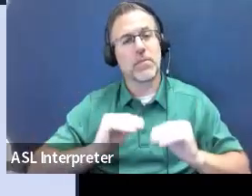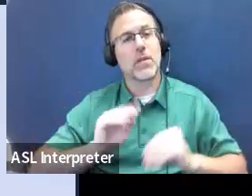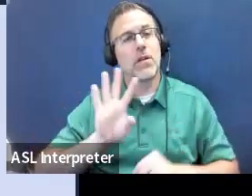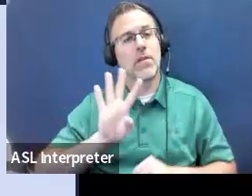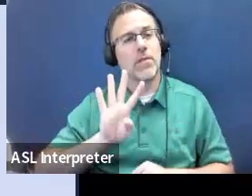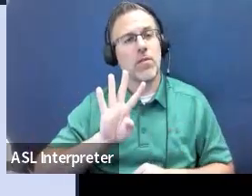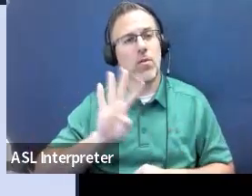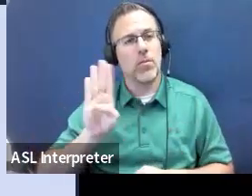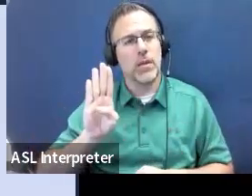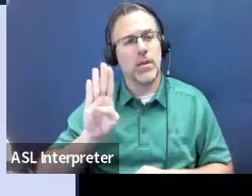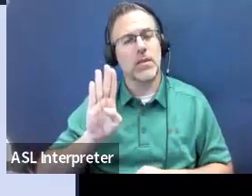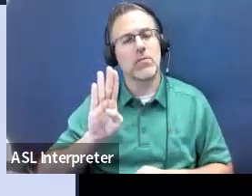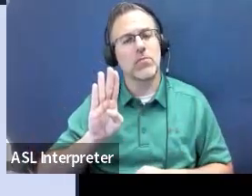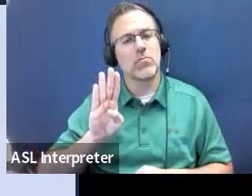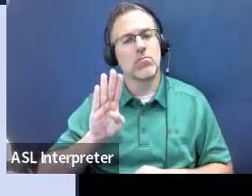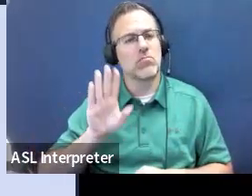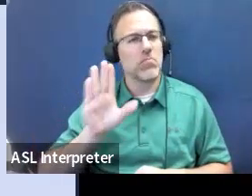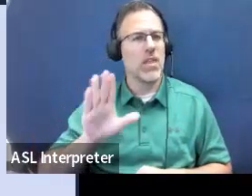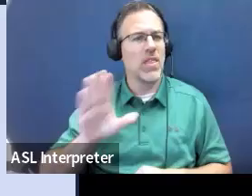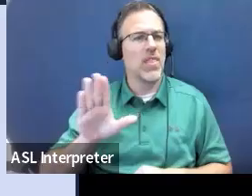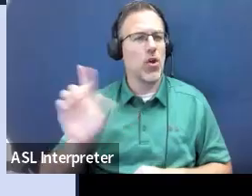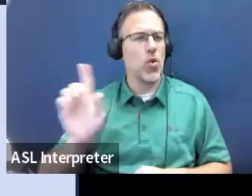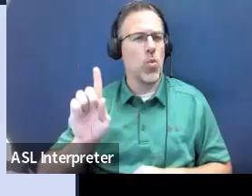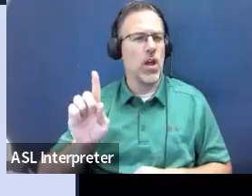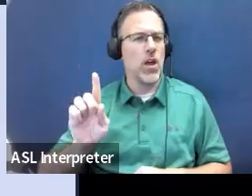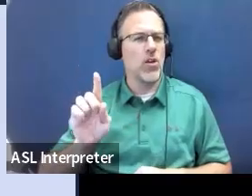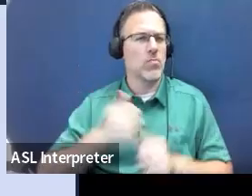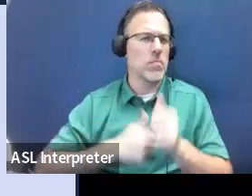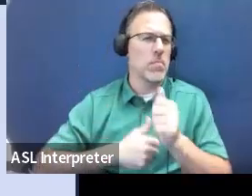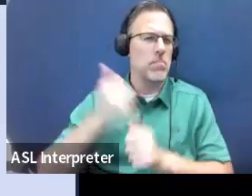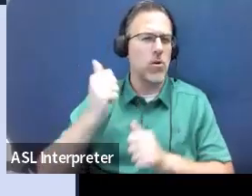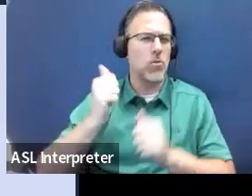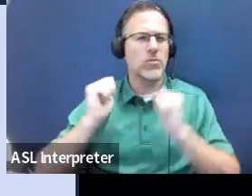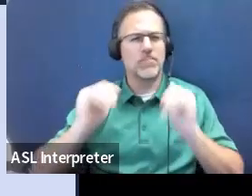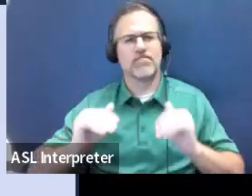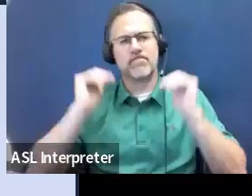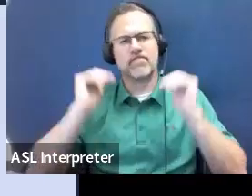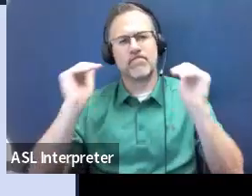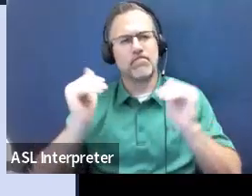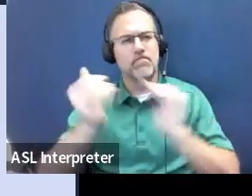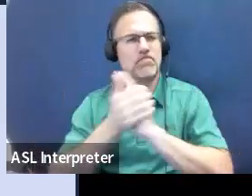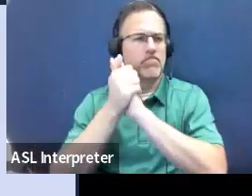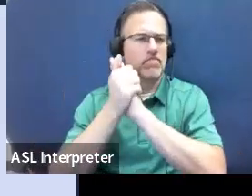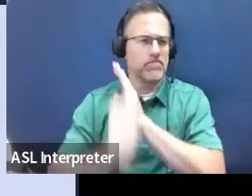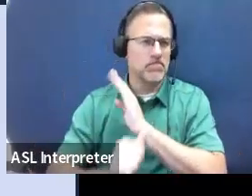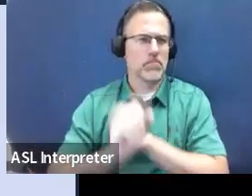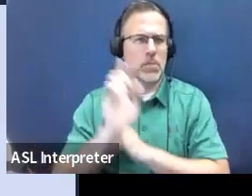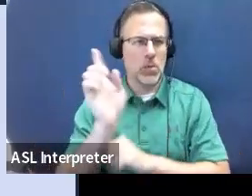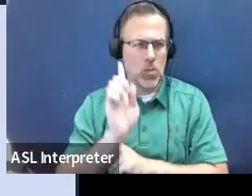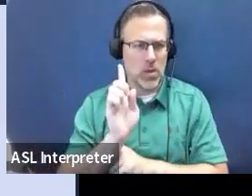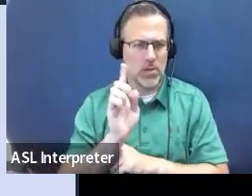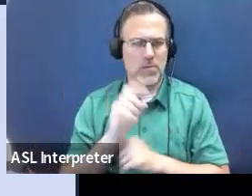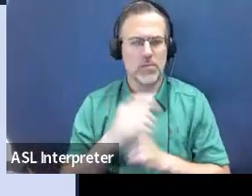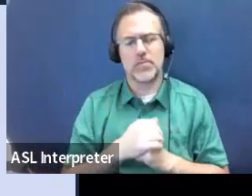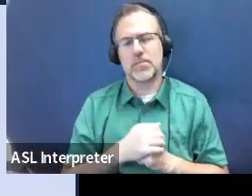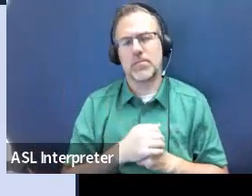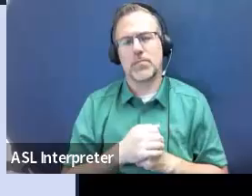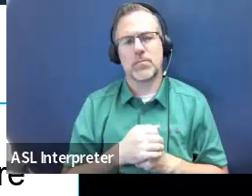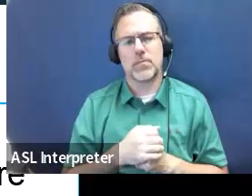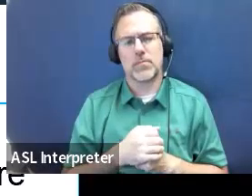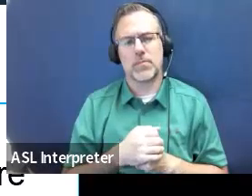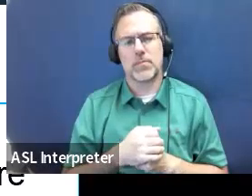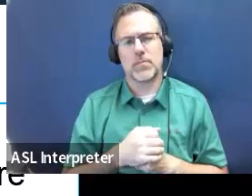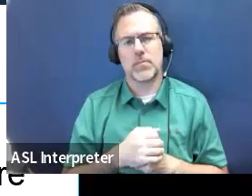the strengths of the child. So these are the things that you would include to make sure that they are compliant,